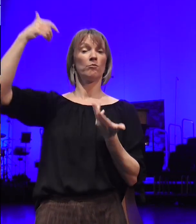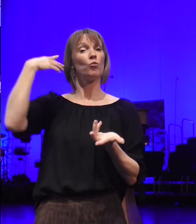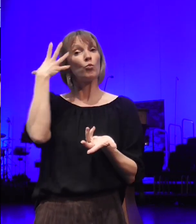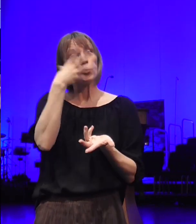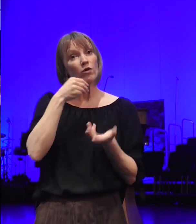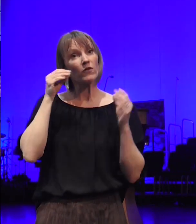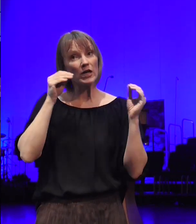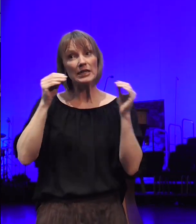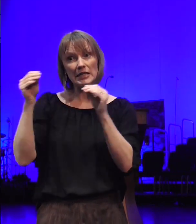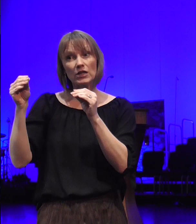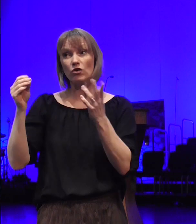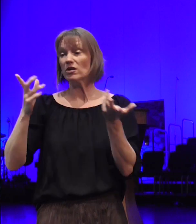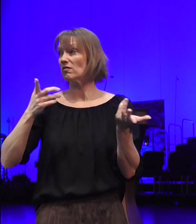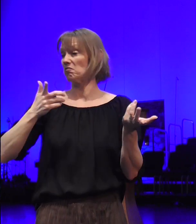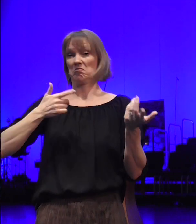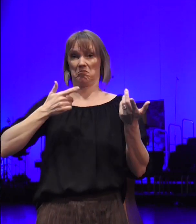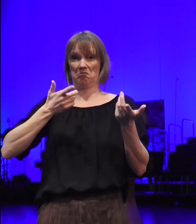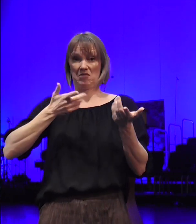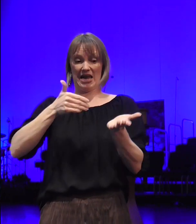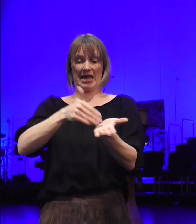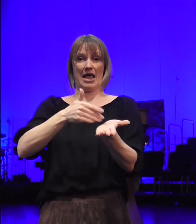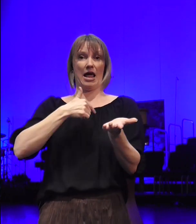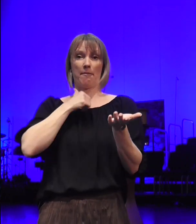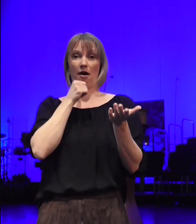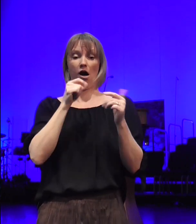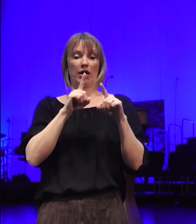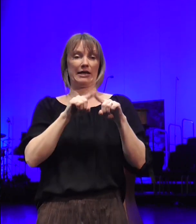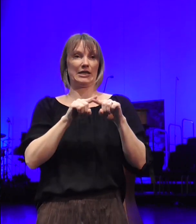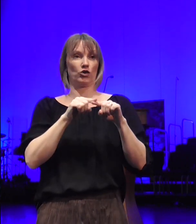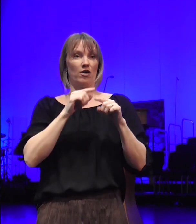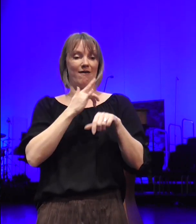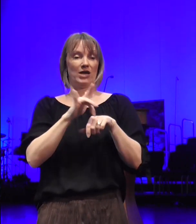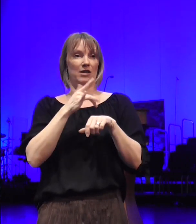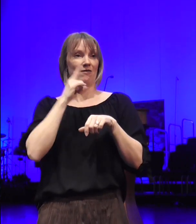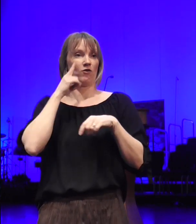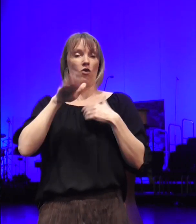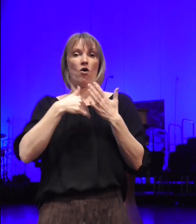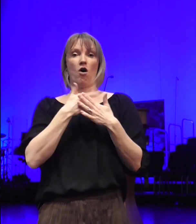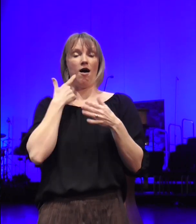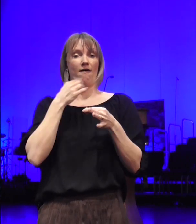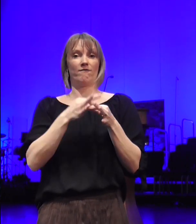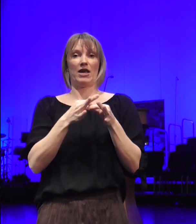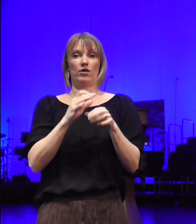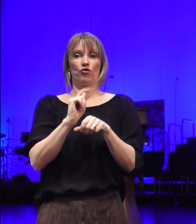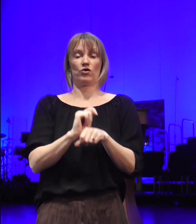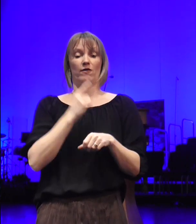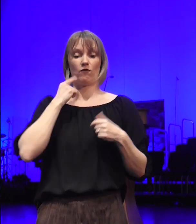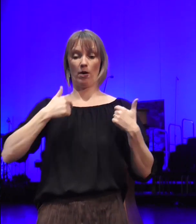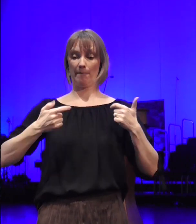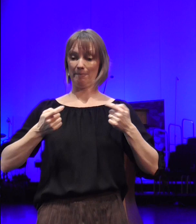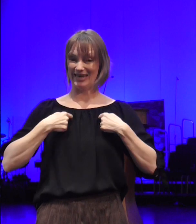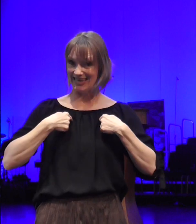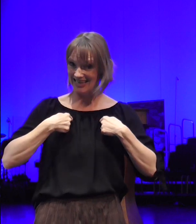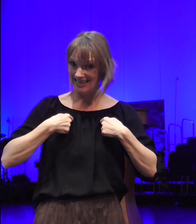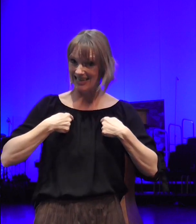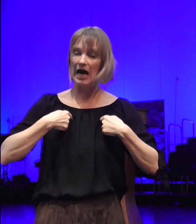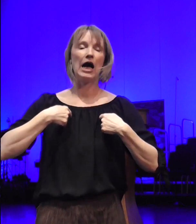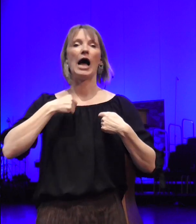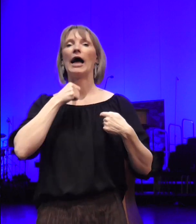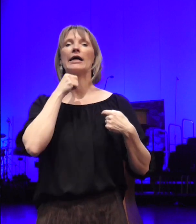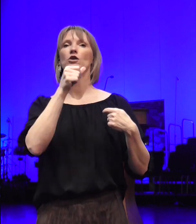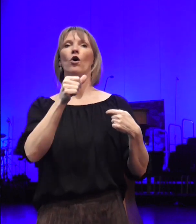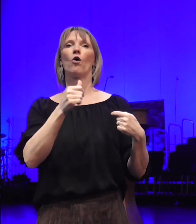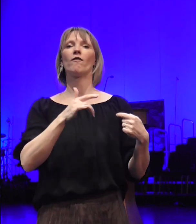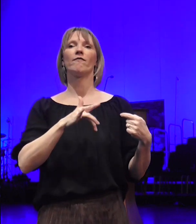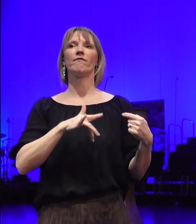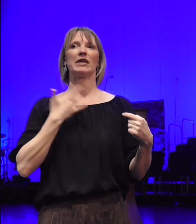beautiful teachings. As I said, I'm unconditionally available for all the faith traditions, and for me, I don't resonate with